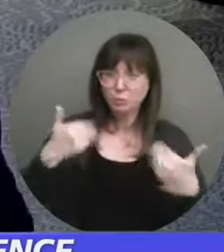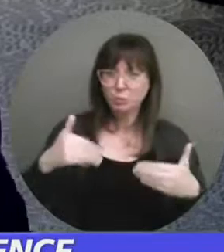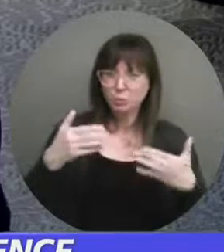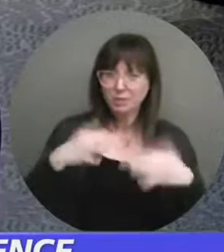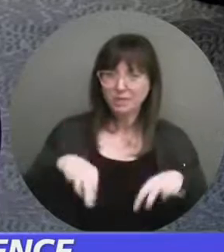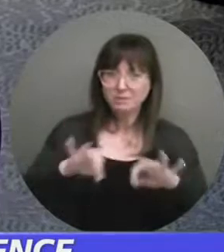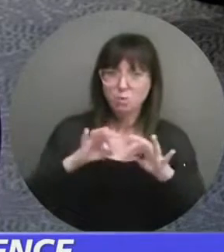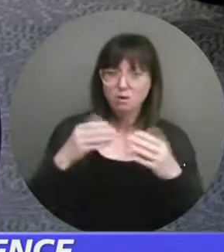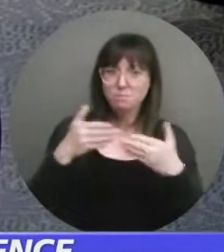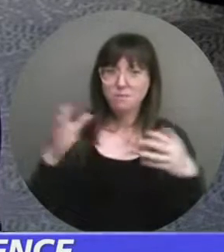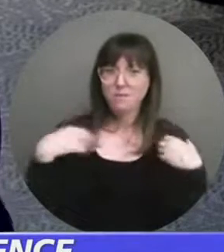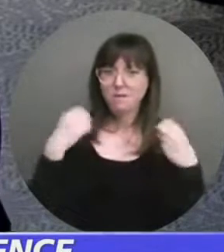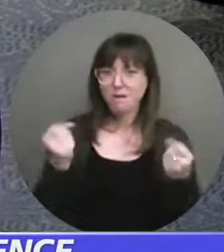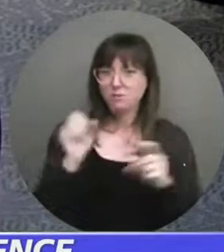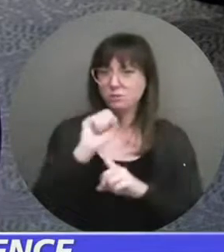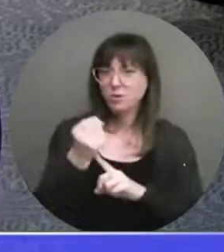like.